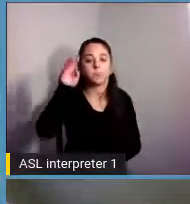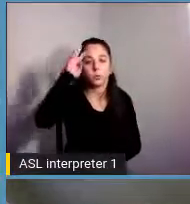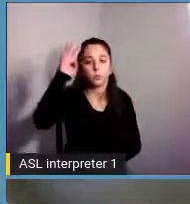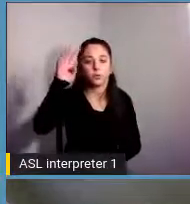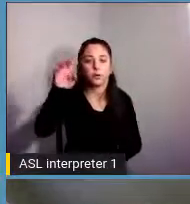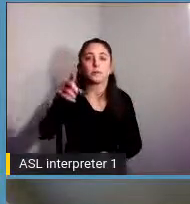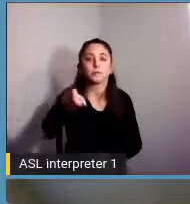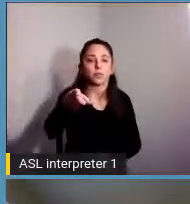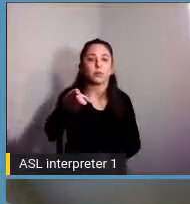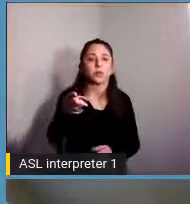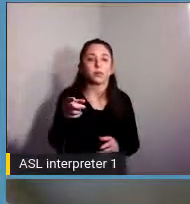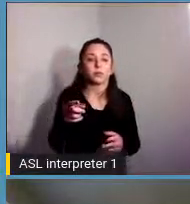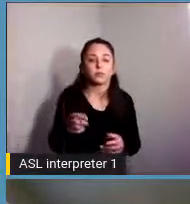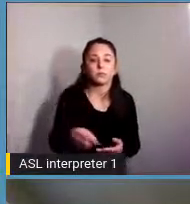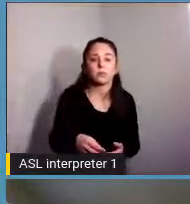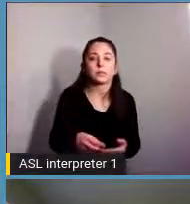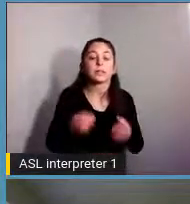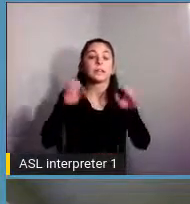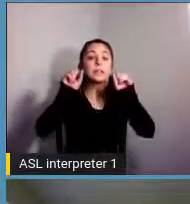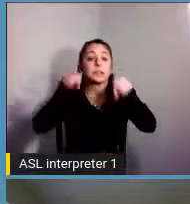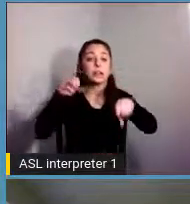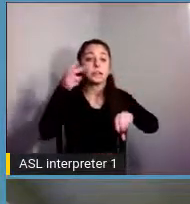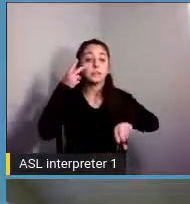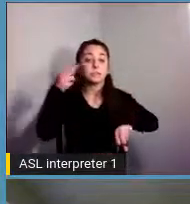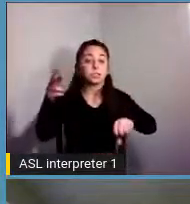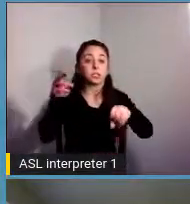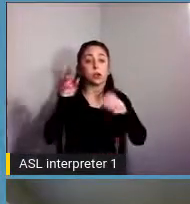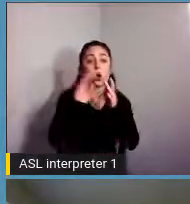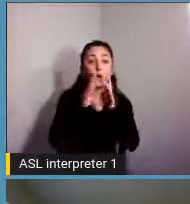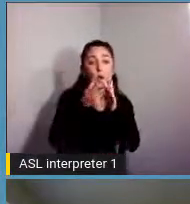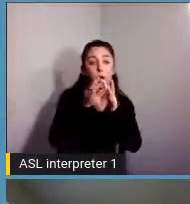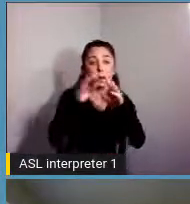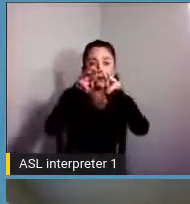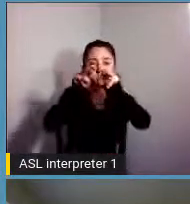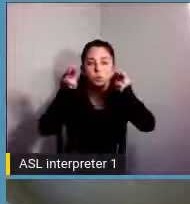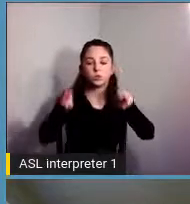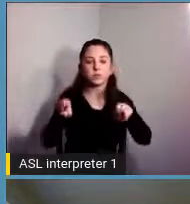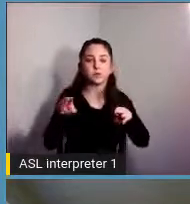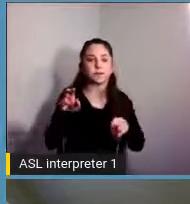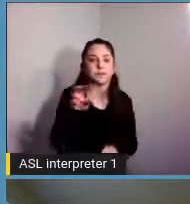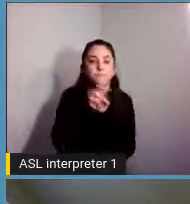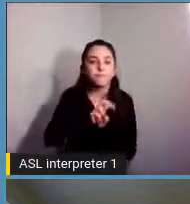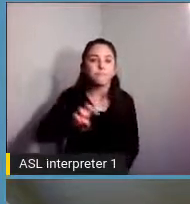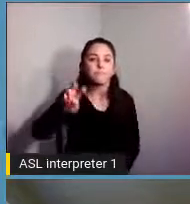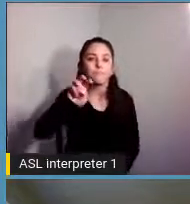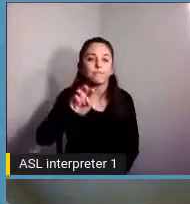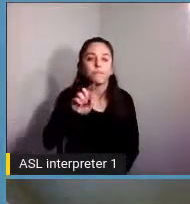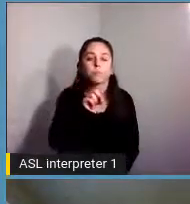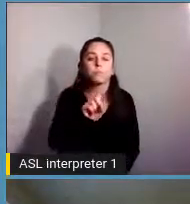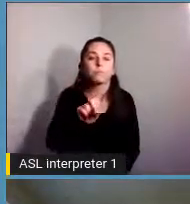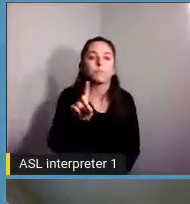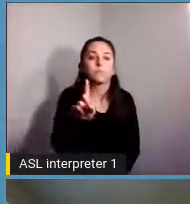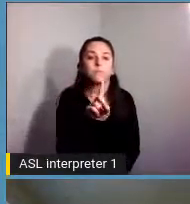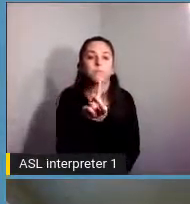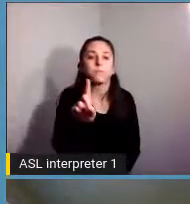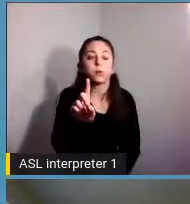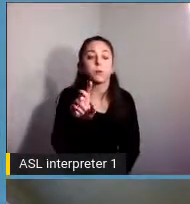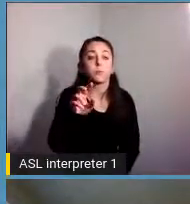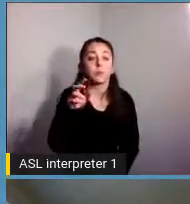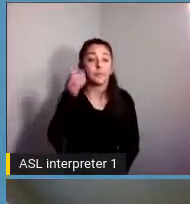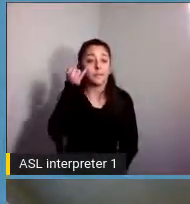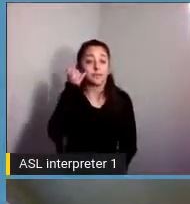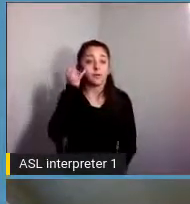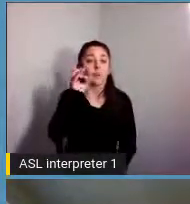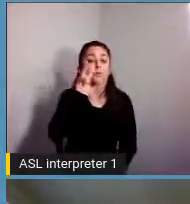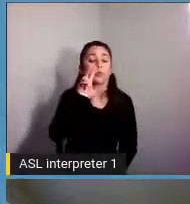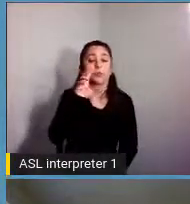a metaverse museum where you can go and explore these. So if you have an Oculus or an immersive, any sort of 3D immersive experience, you